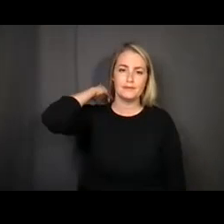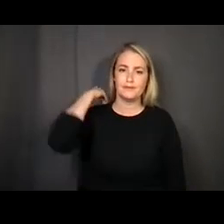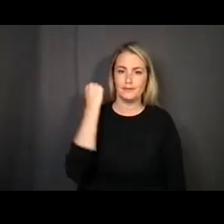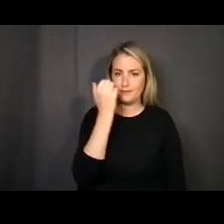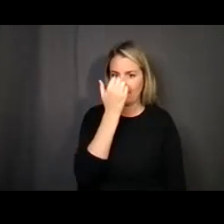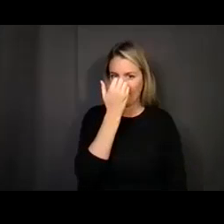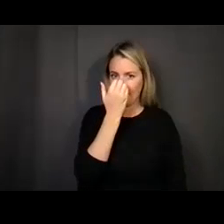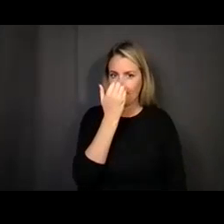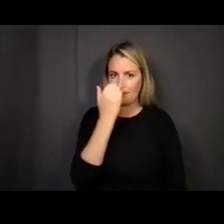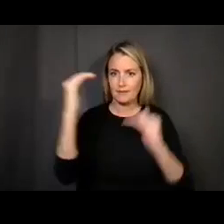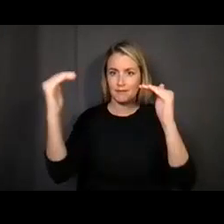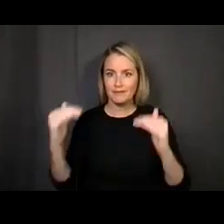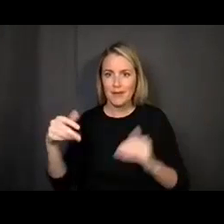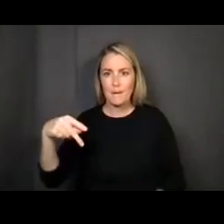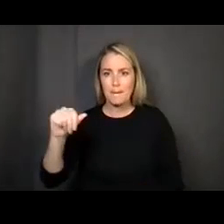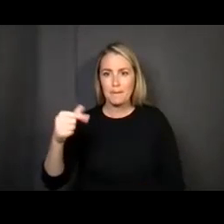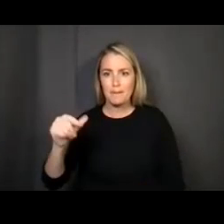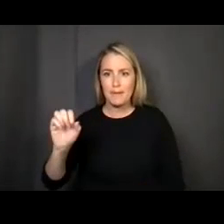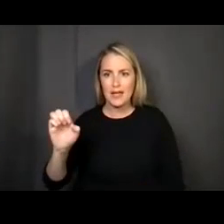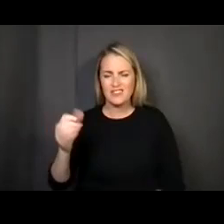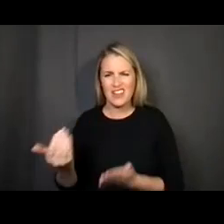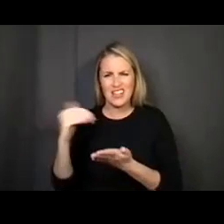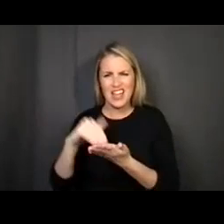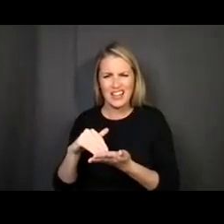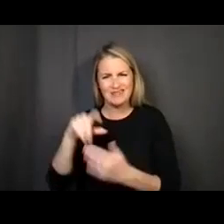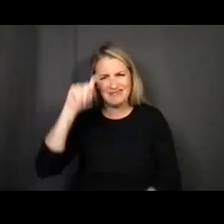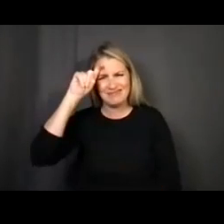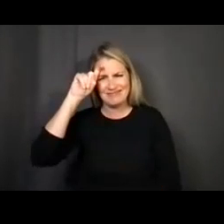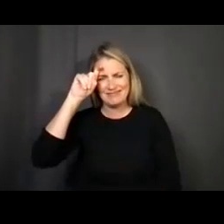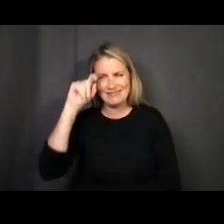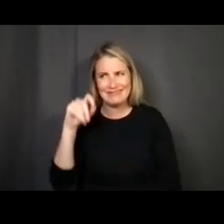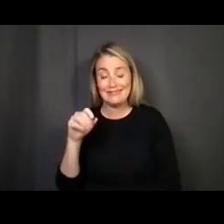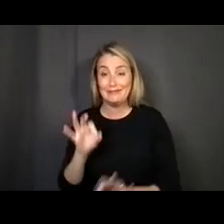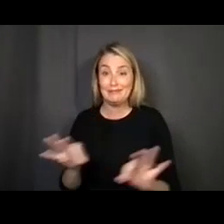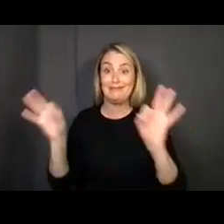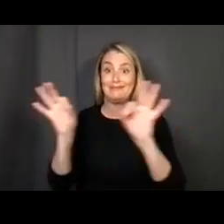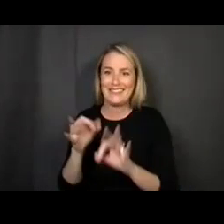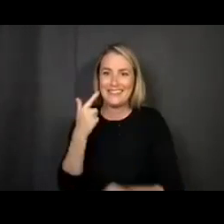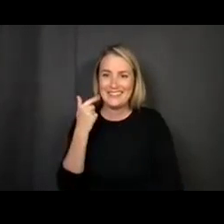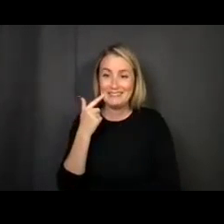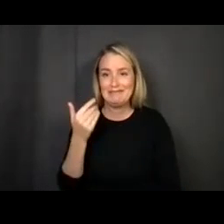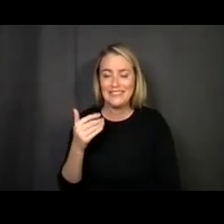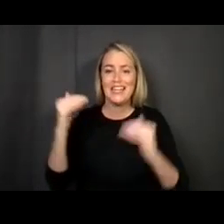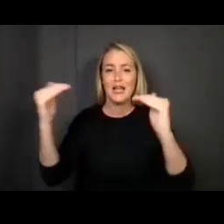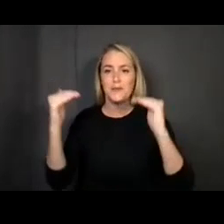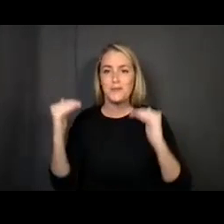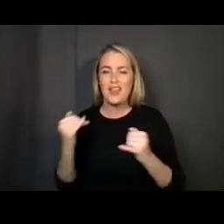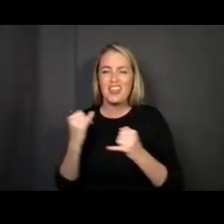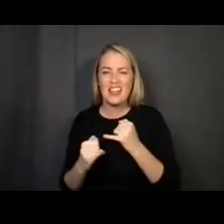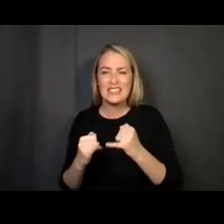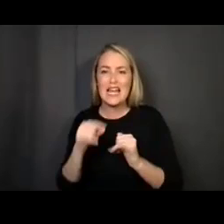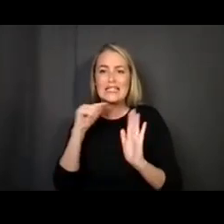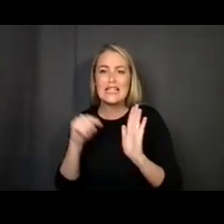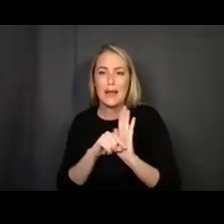Pages in there twice, so pages are super important. And then the last arrow is assignment. So you'll see it's got a little pencil